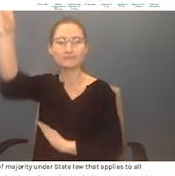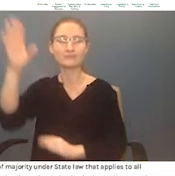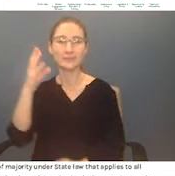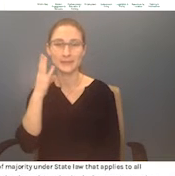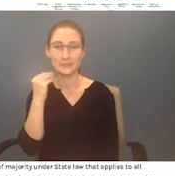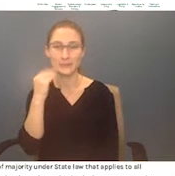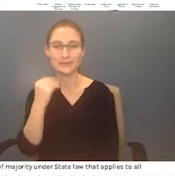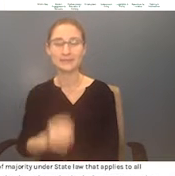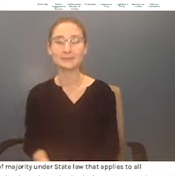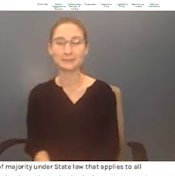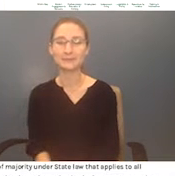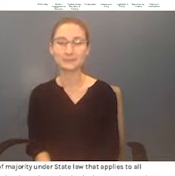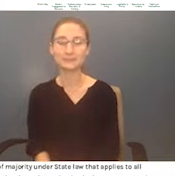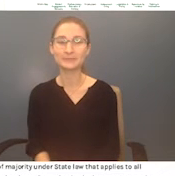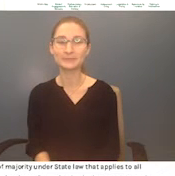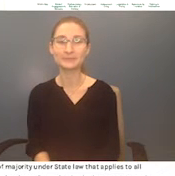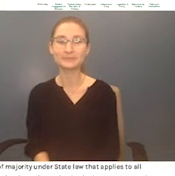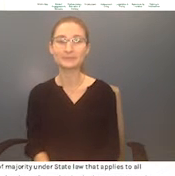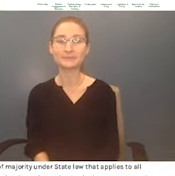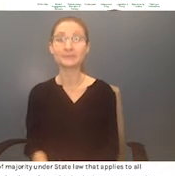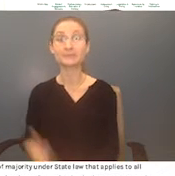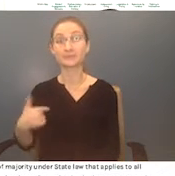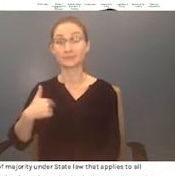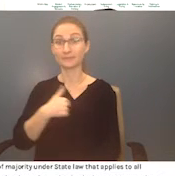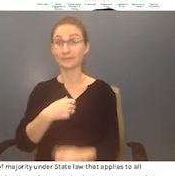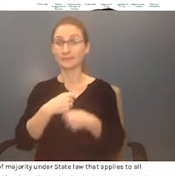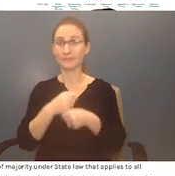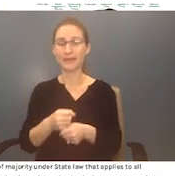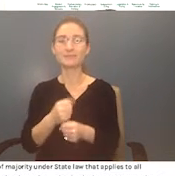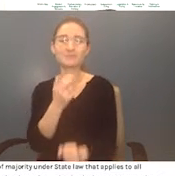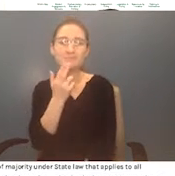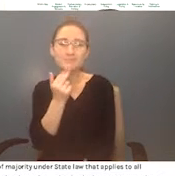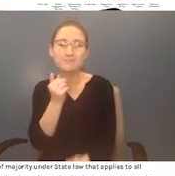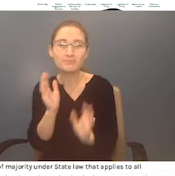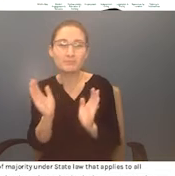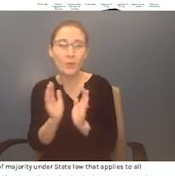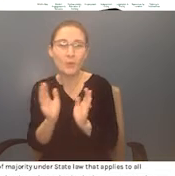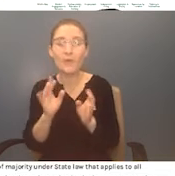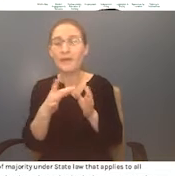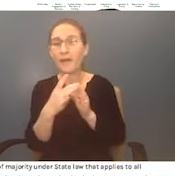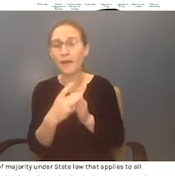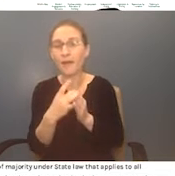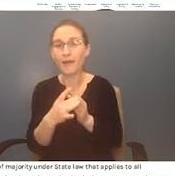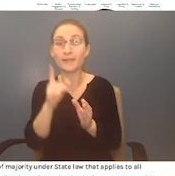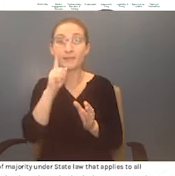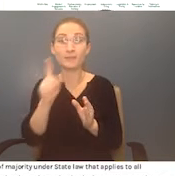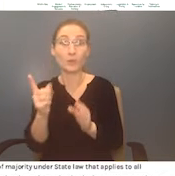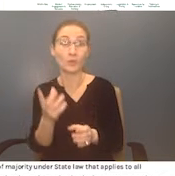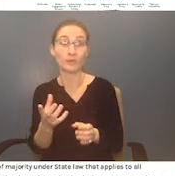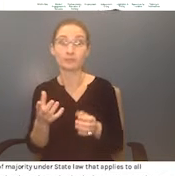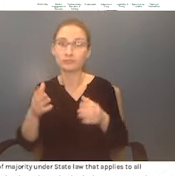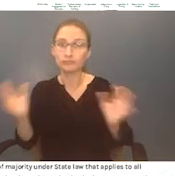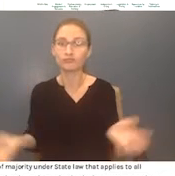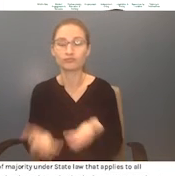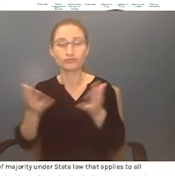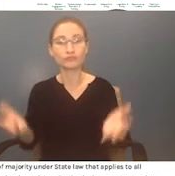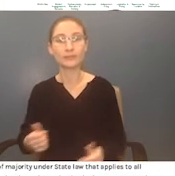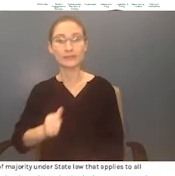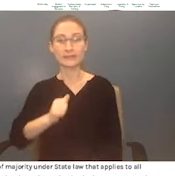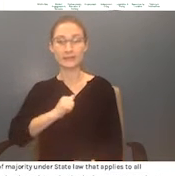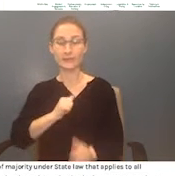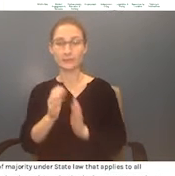positive post-school outcomes. So we have made a mini guide on how to implement self-determination